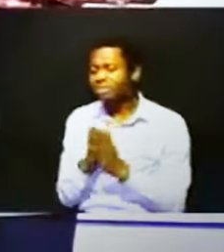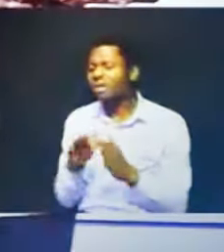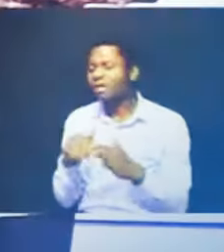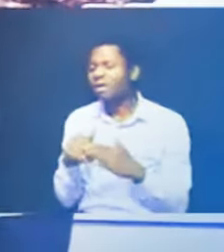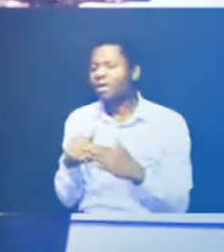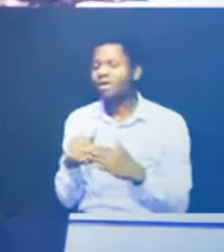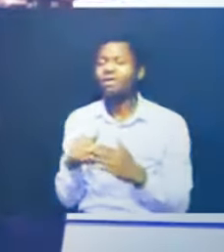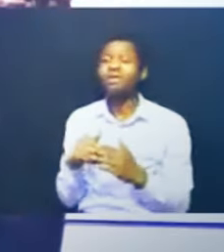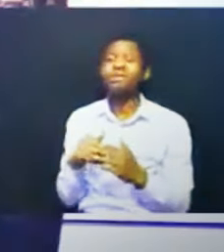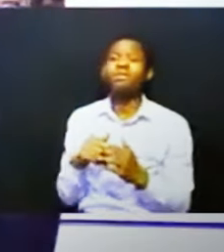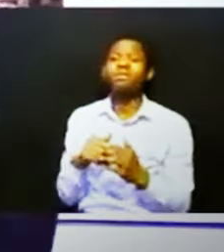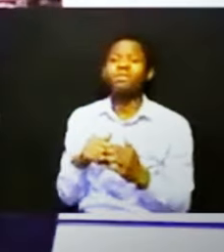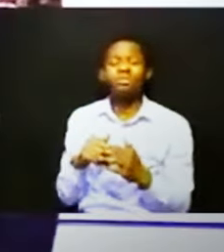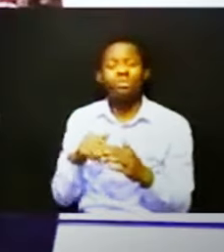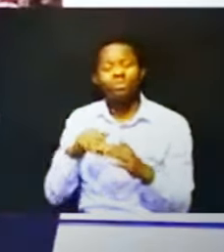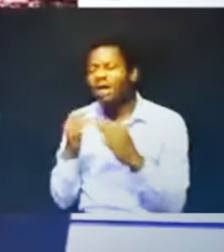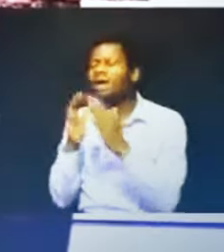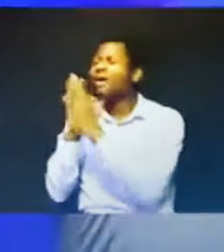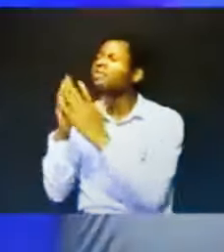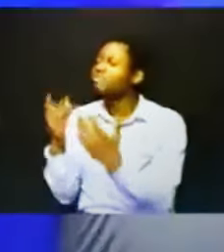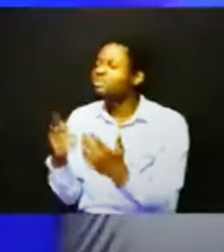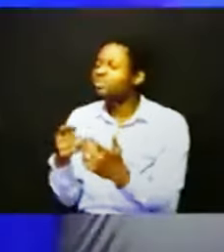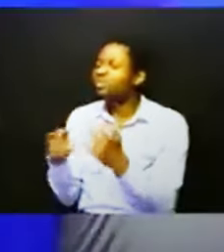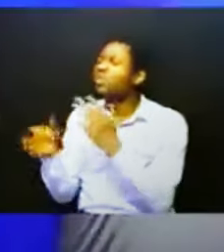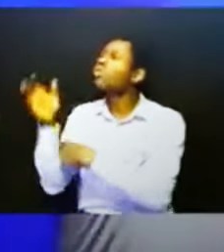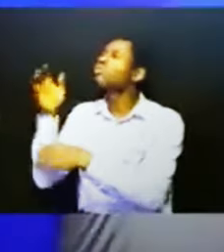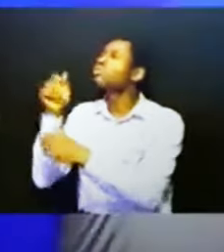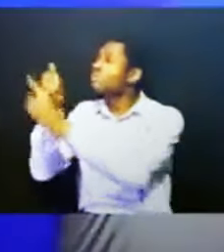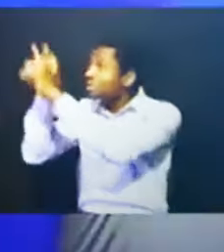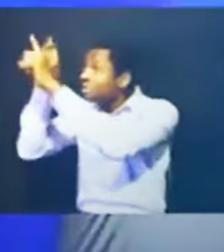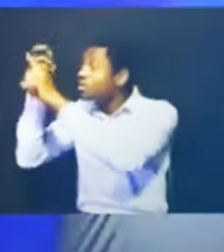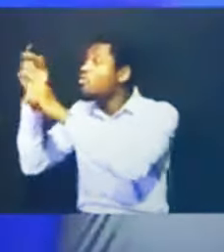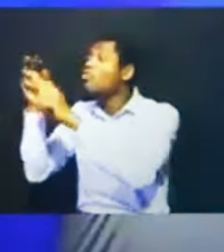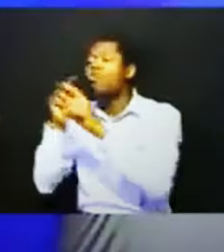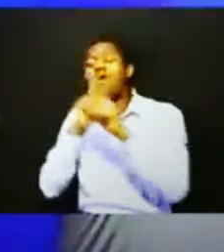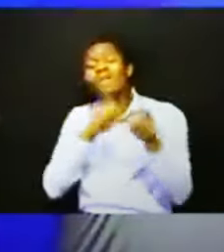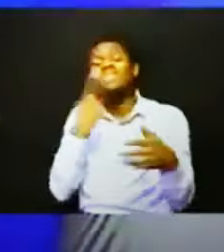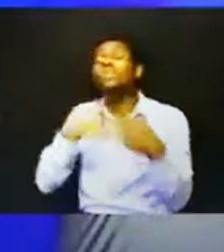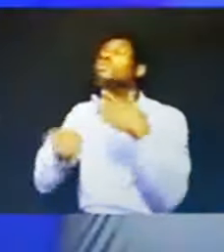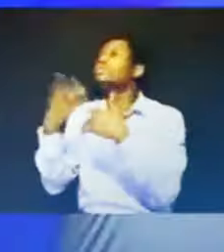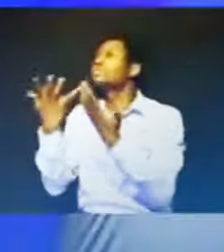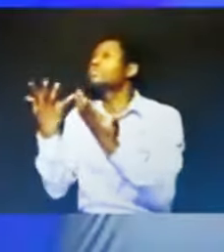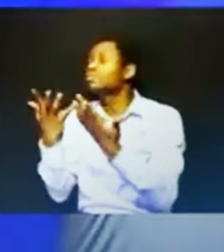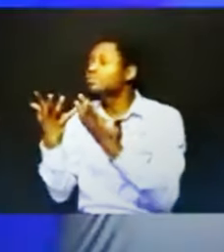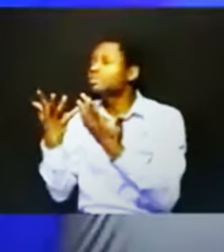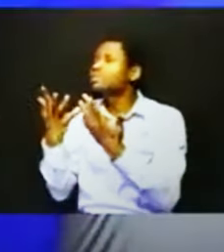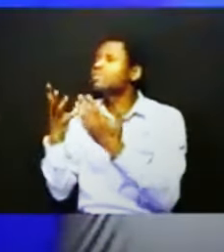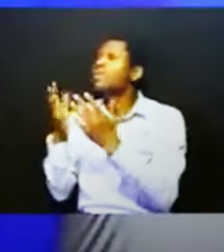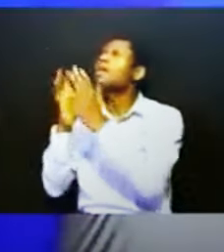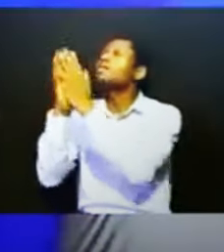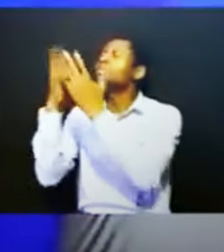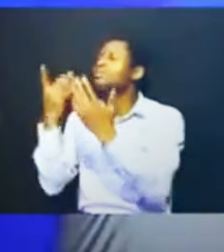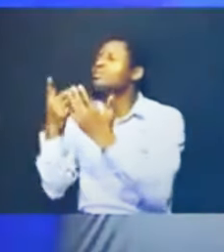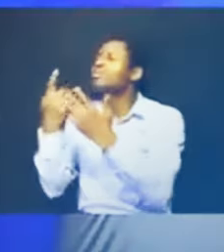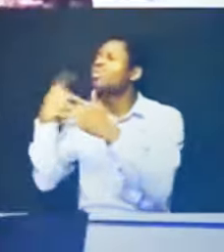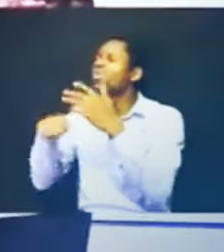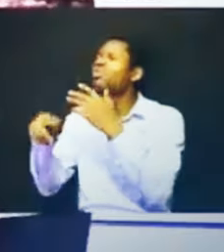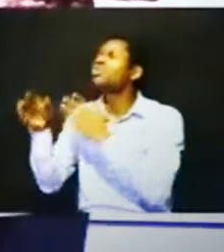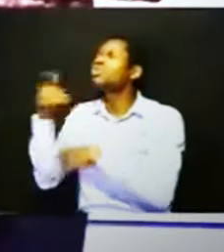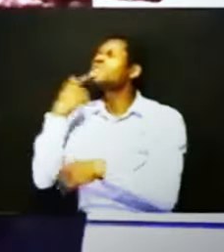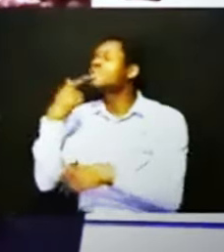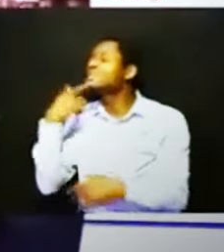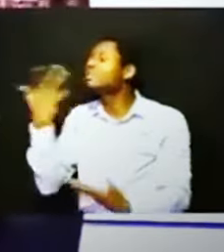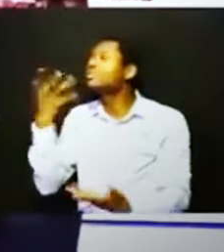I'll find out what he would answer me and consider what he would say to me." "And come hunu